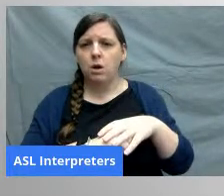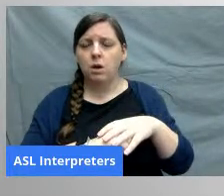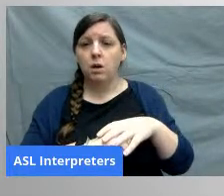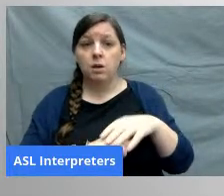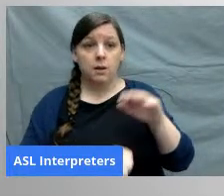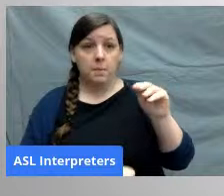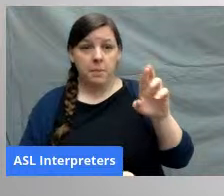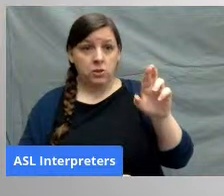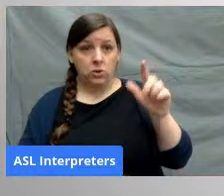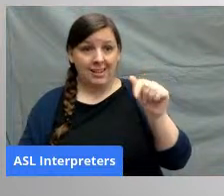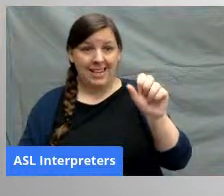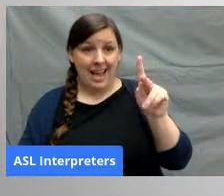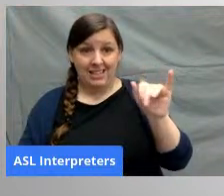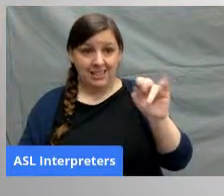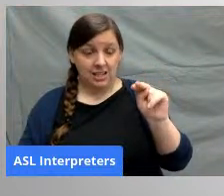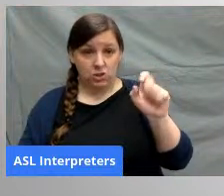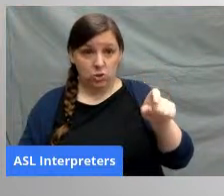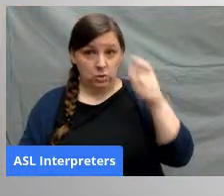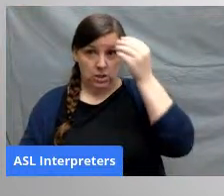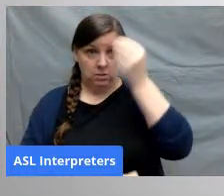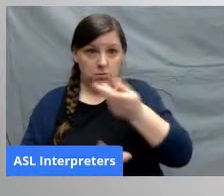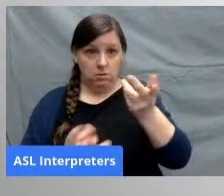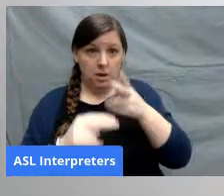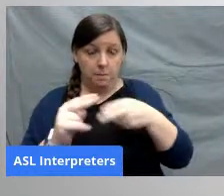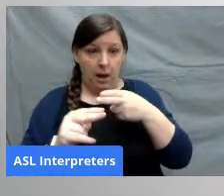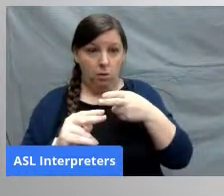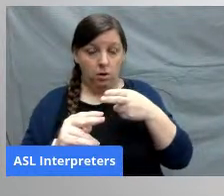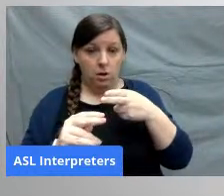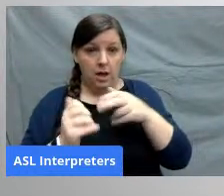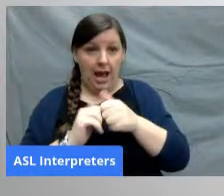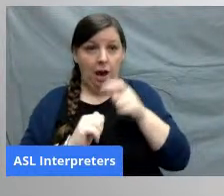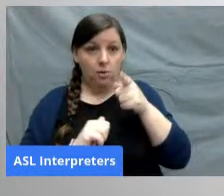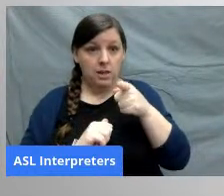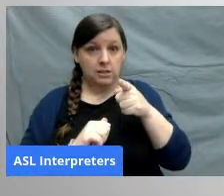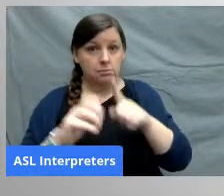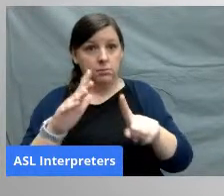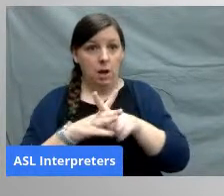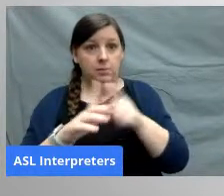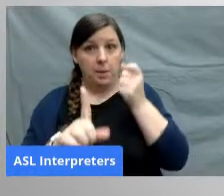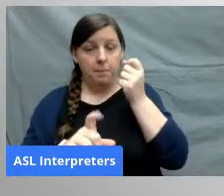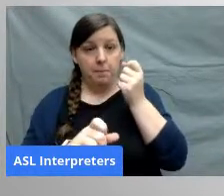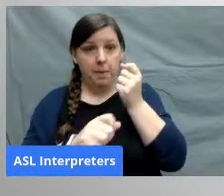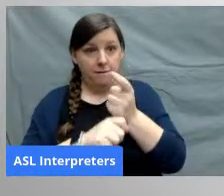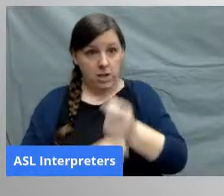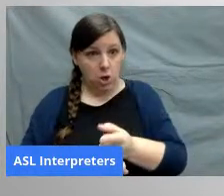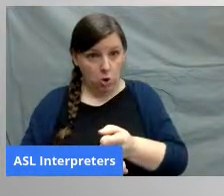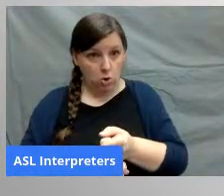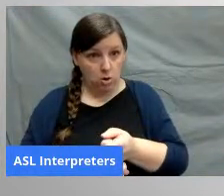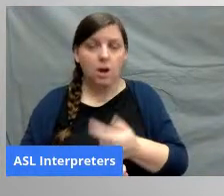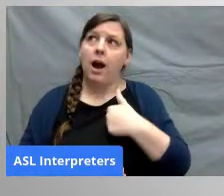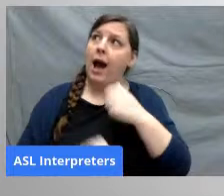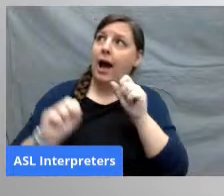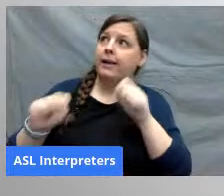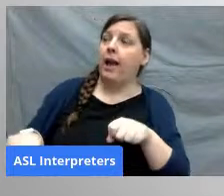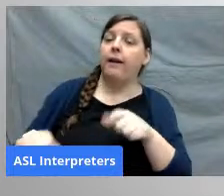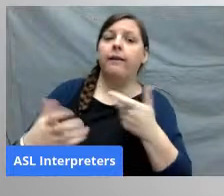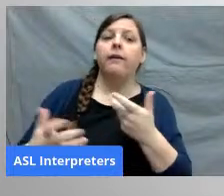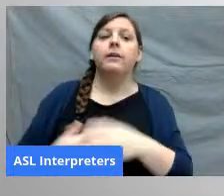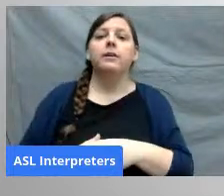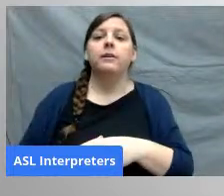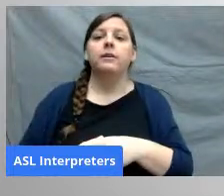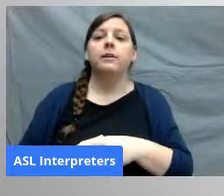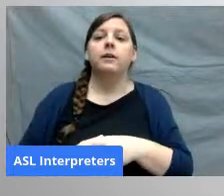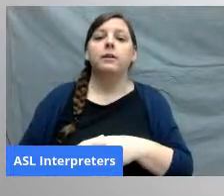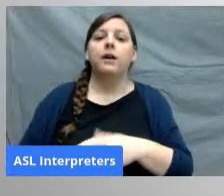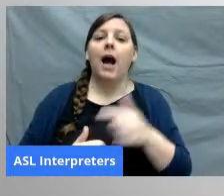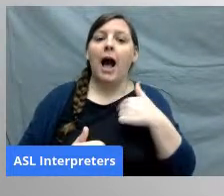any information about how this comes up annually? I can. Excuse me. I did put it in